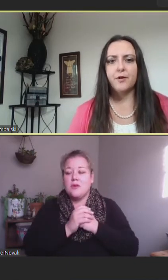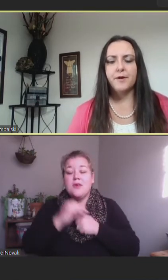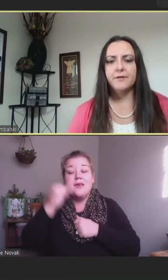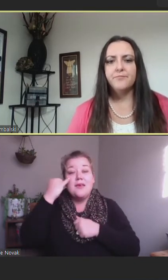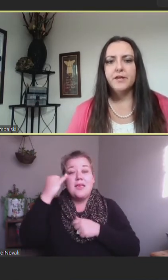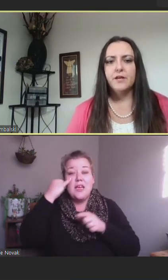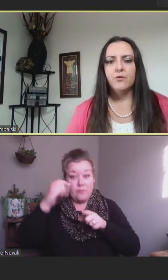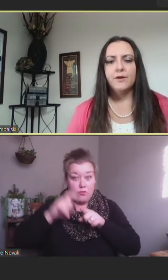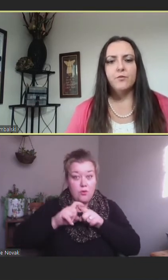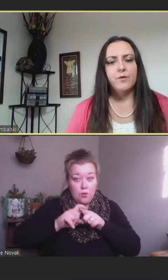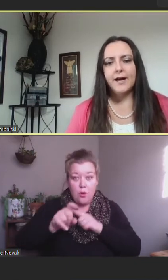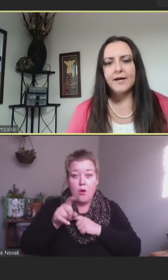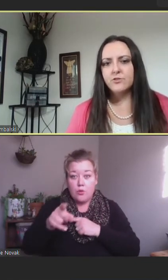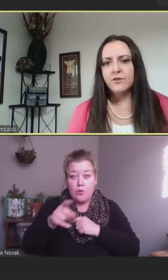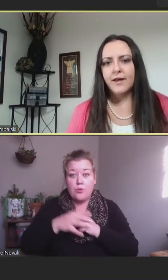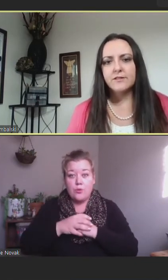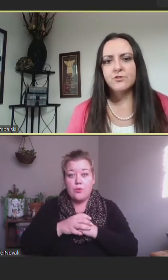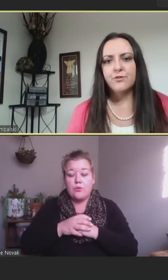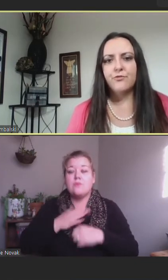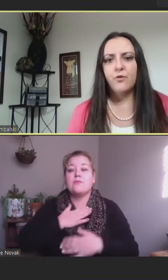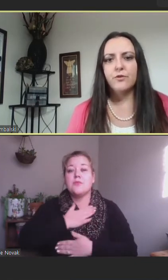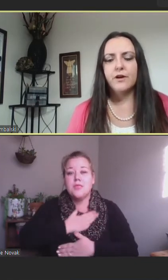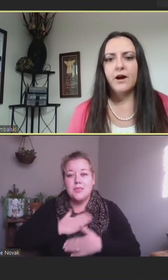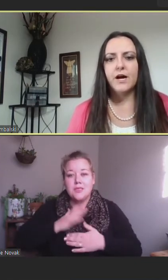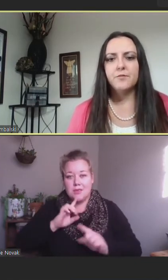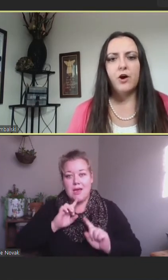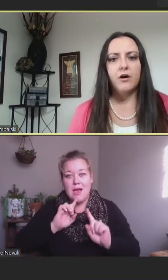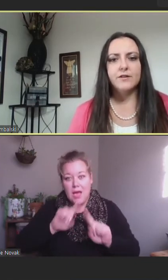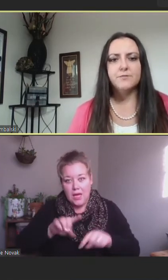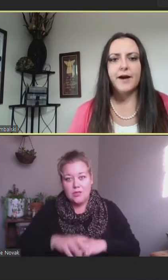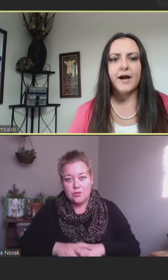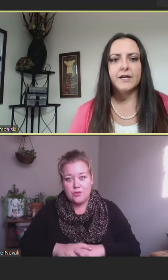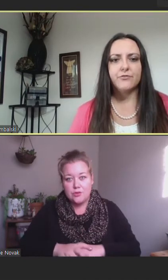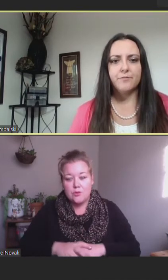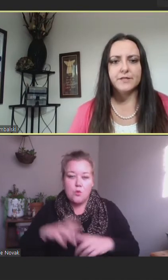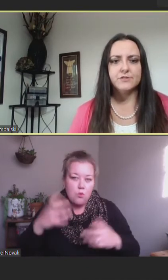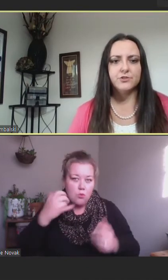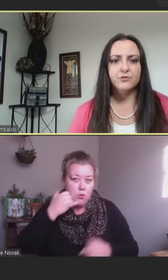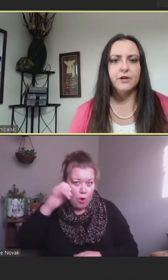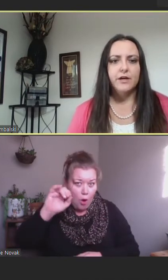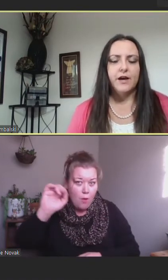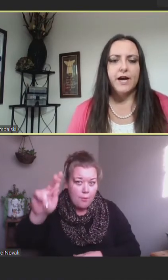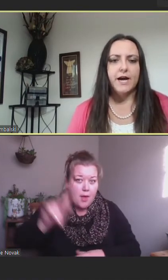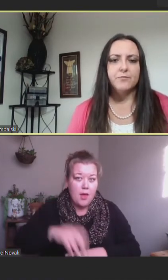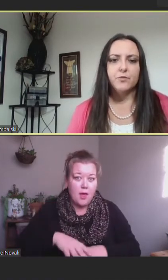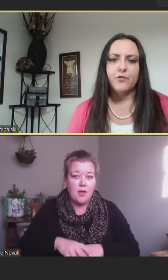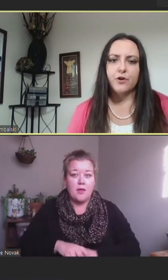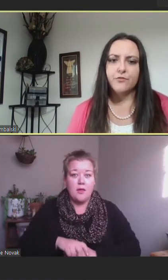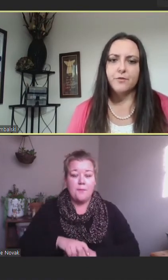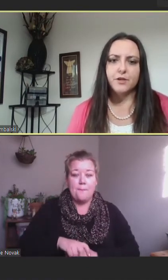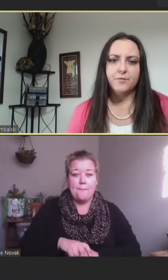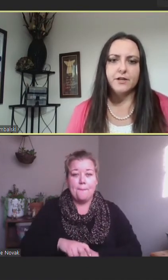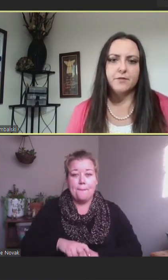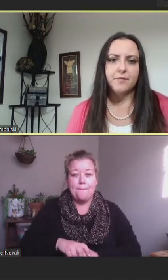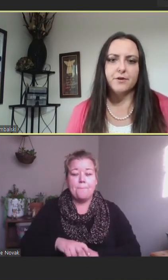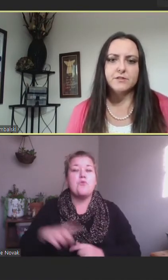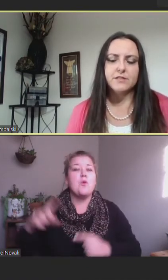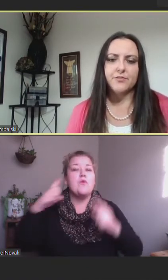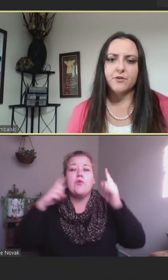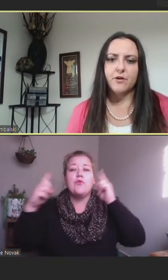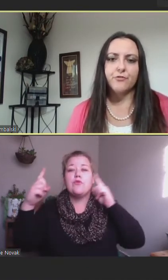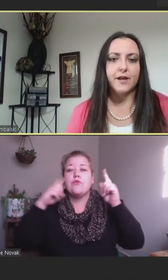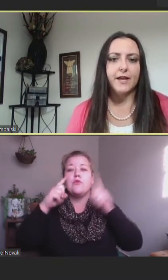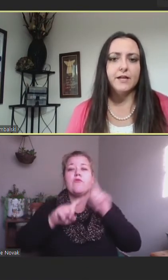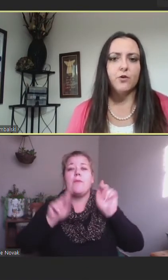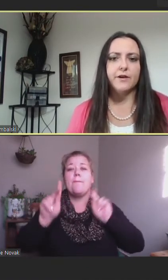health department, we ask you to answer the phone. Call us back if we miss you. We've heard from community members that